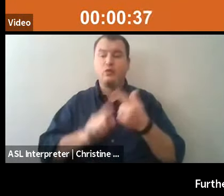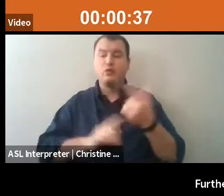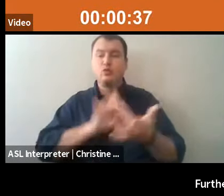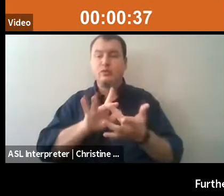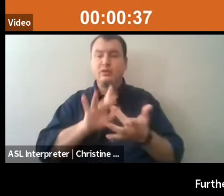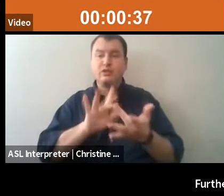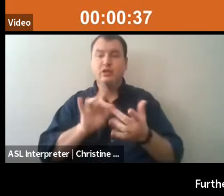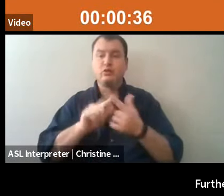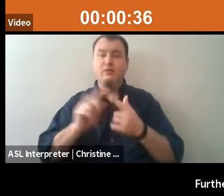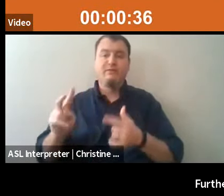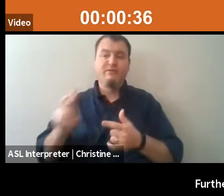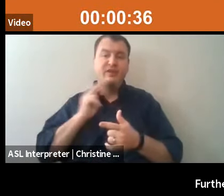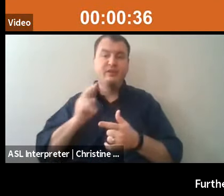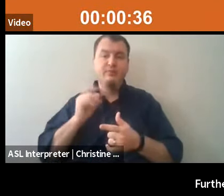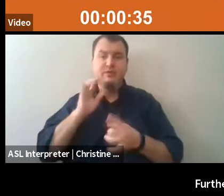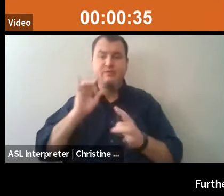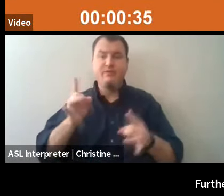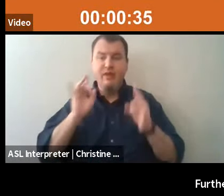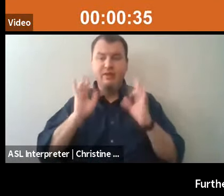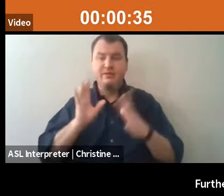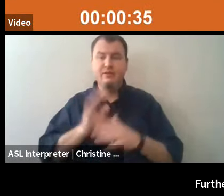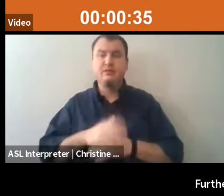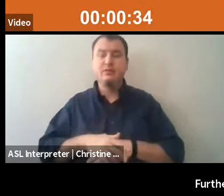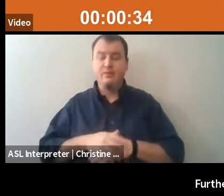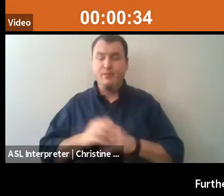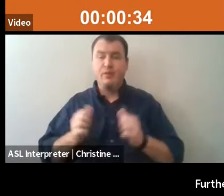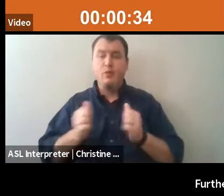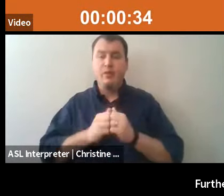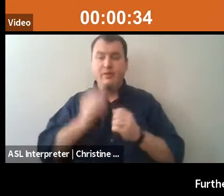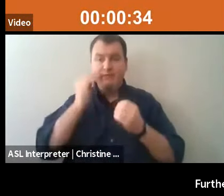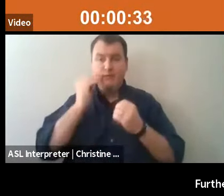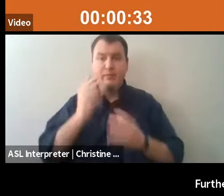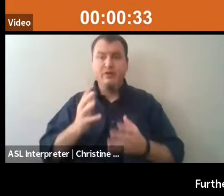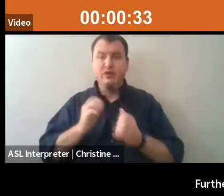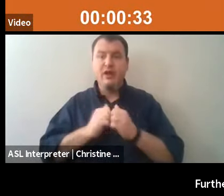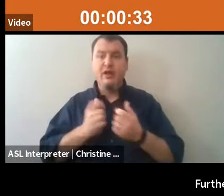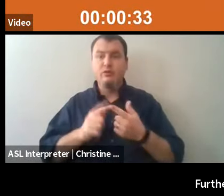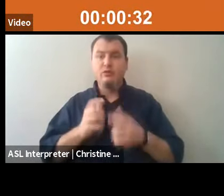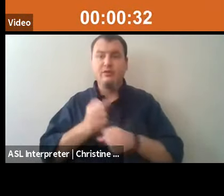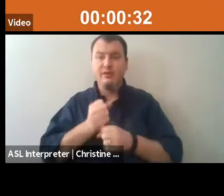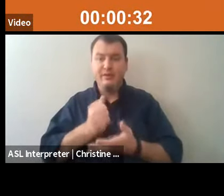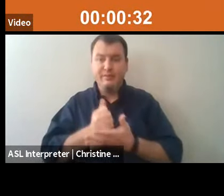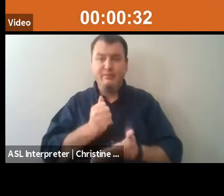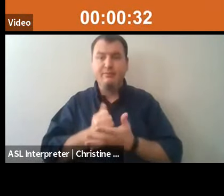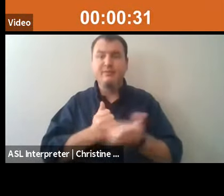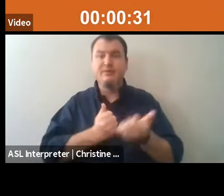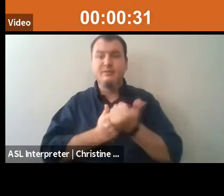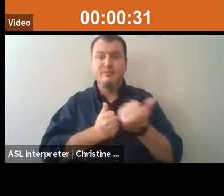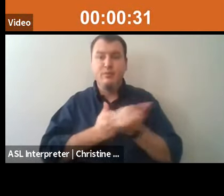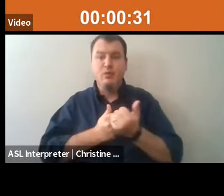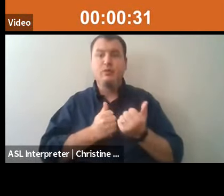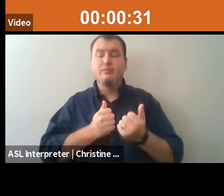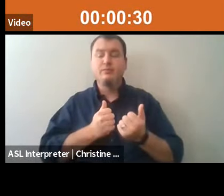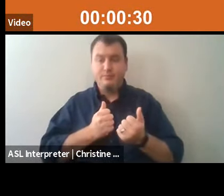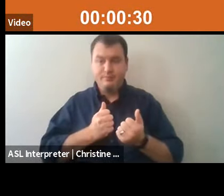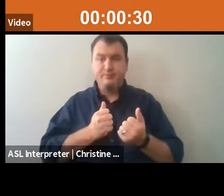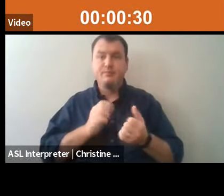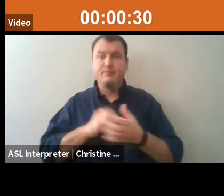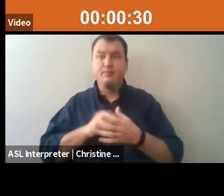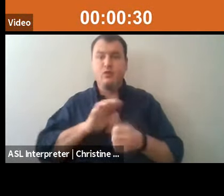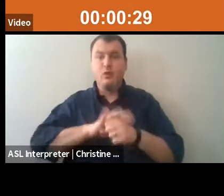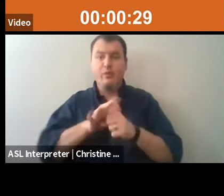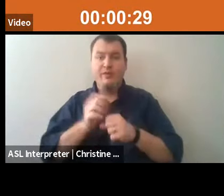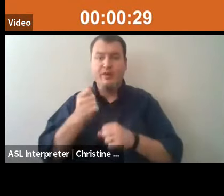to victims of violence with information on how to get help and support in the context of the COVID-19